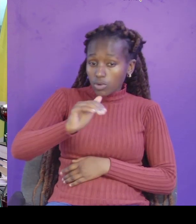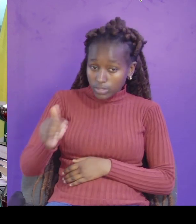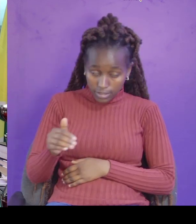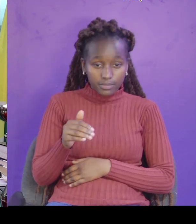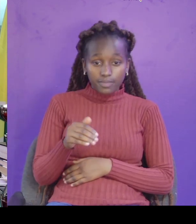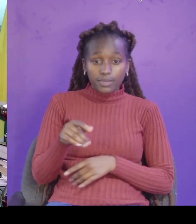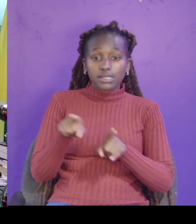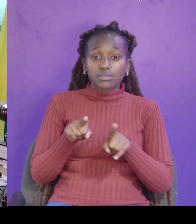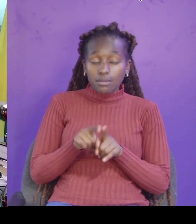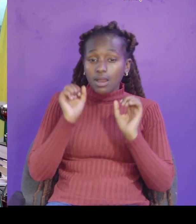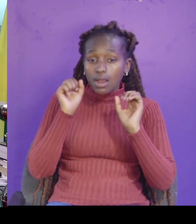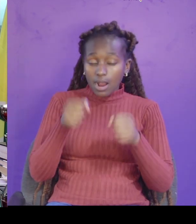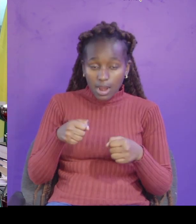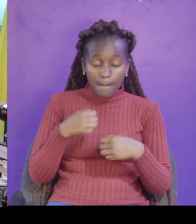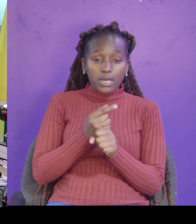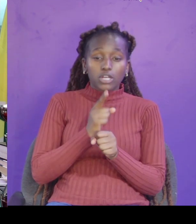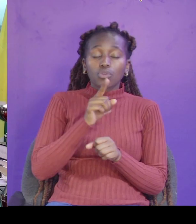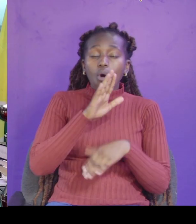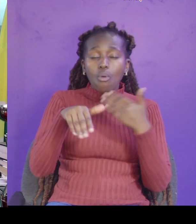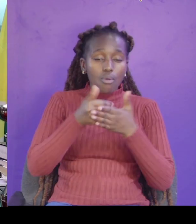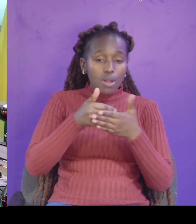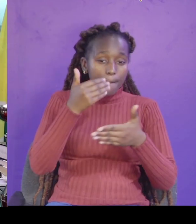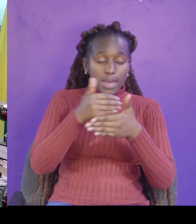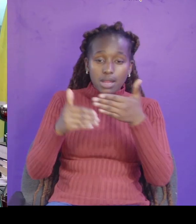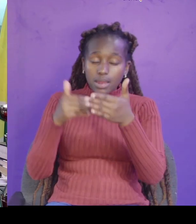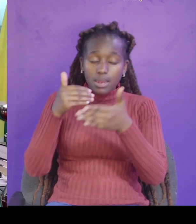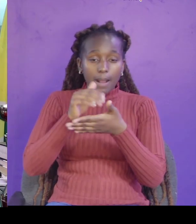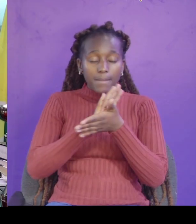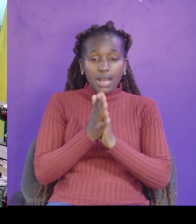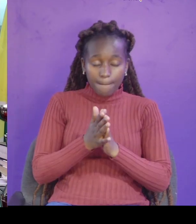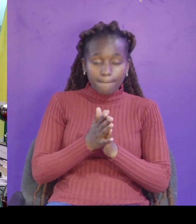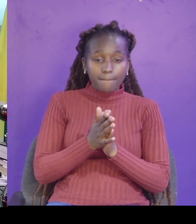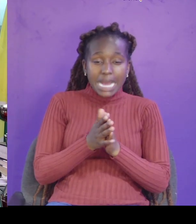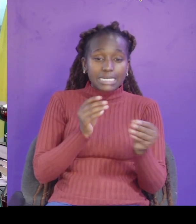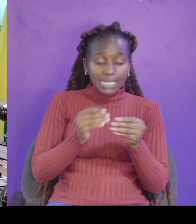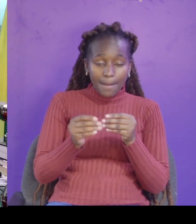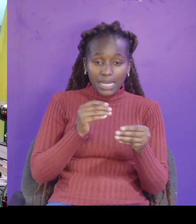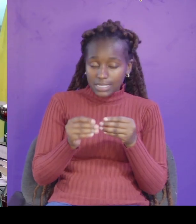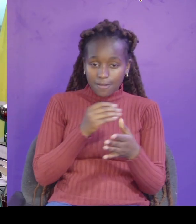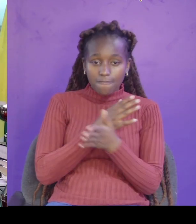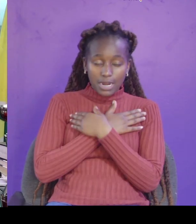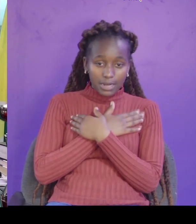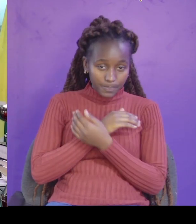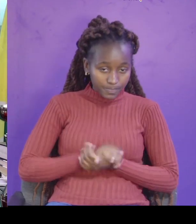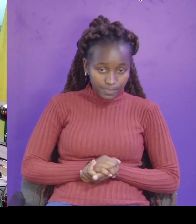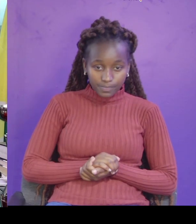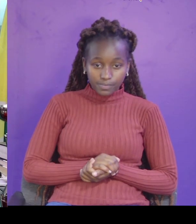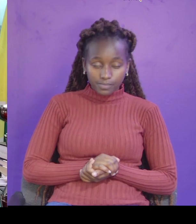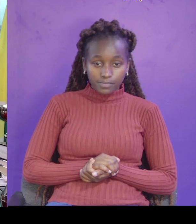premises, have been made disability friendly. Like city, when the governor came into office, that's the first thing he looked